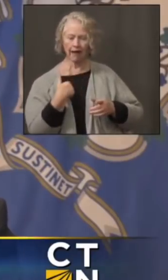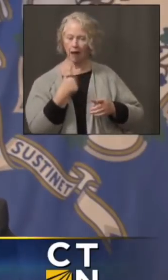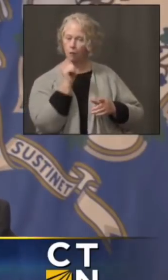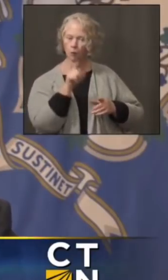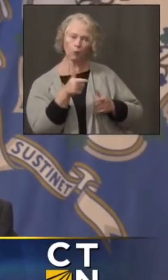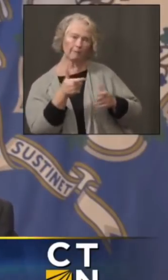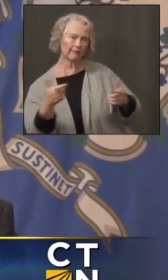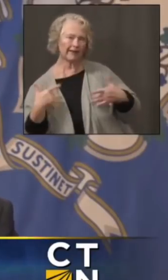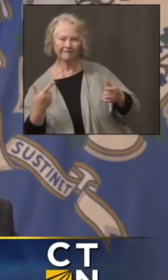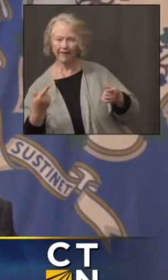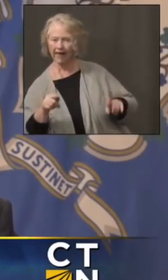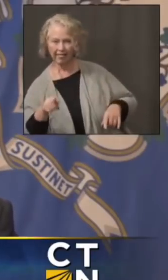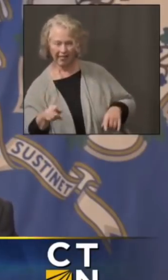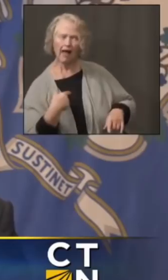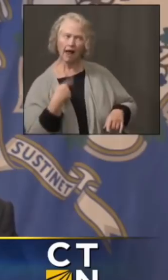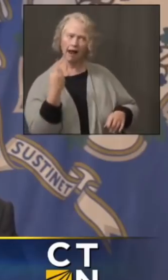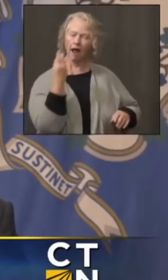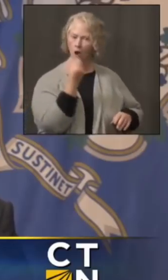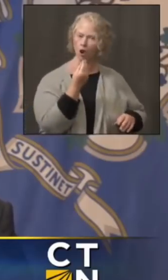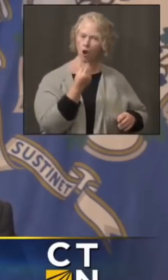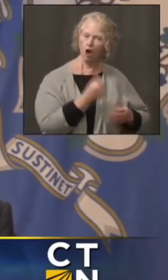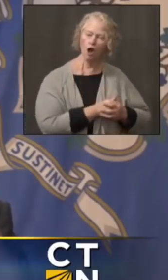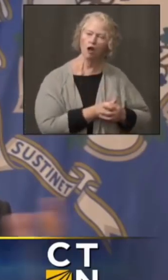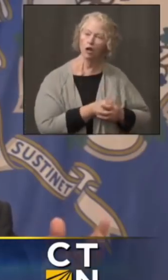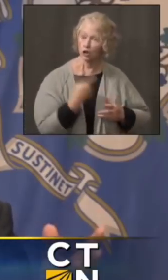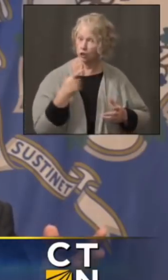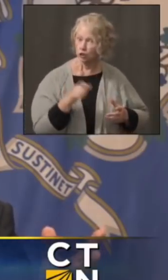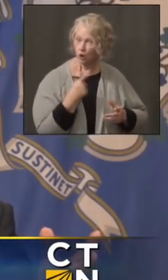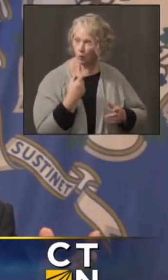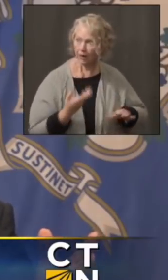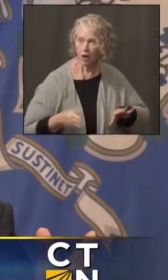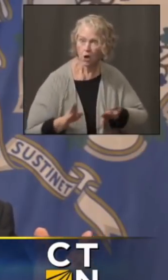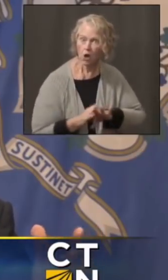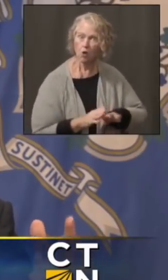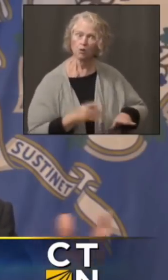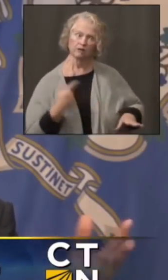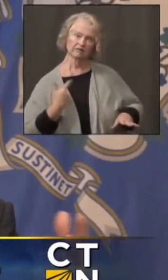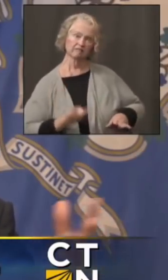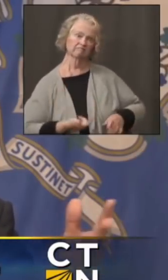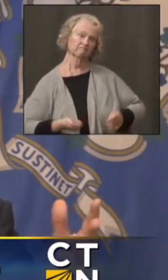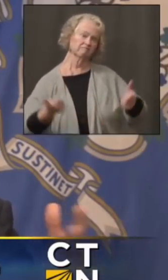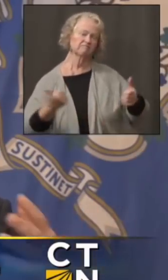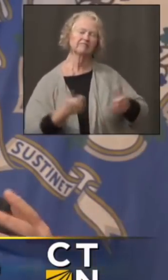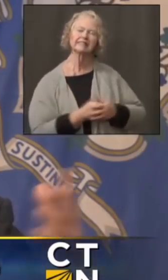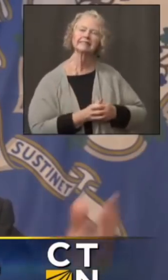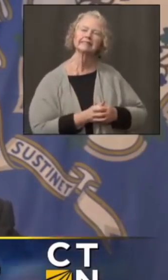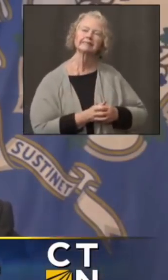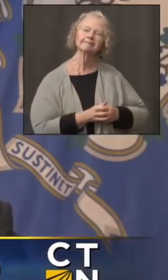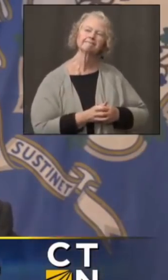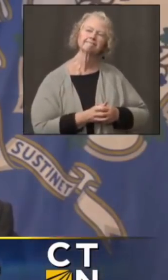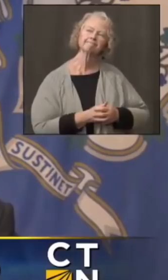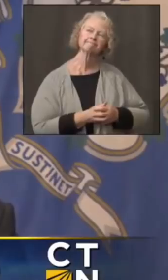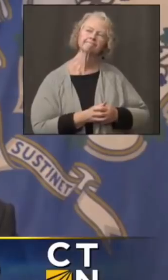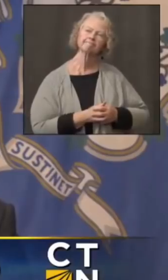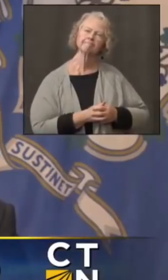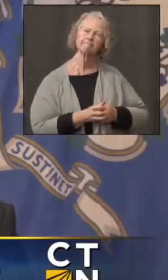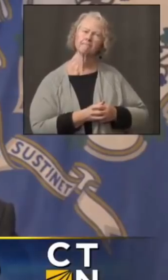that. But I thought about it. Do we shut it down and say no? It's I think it's no more